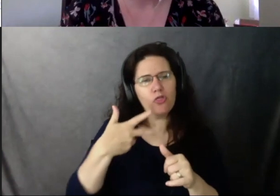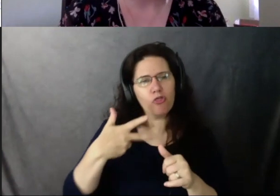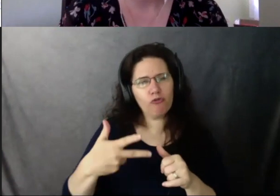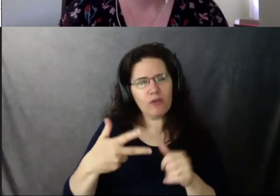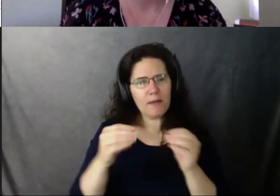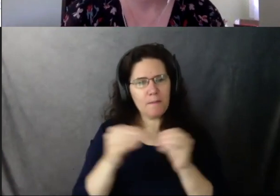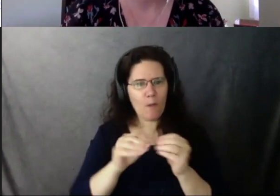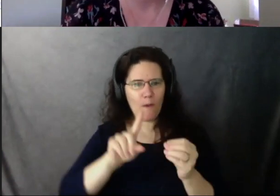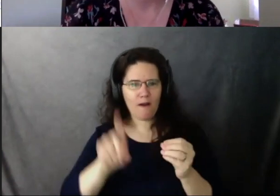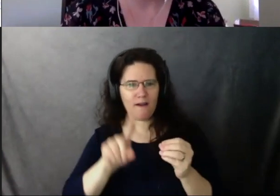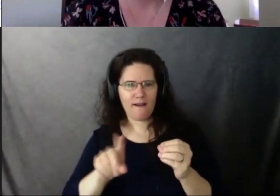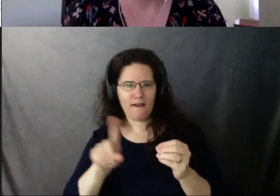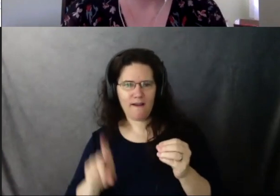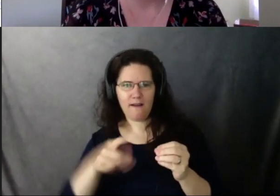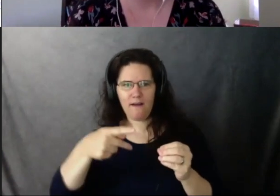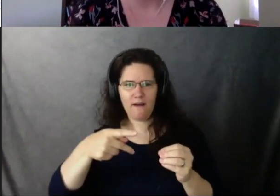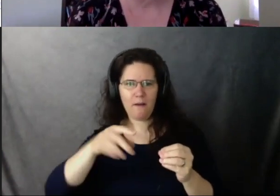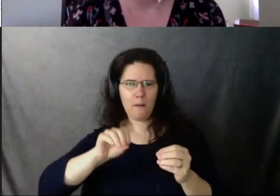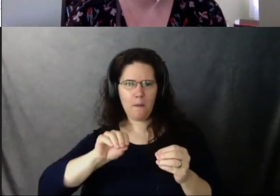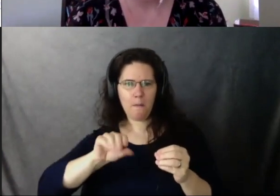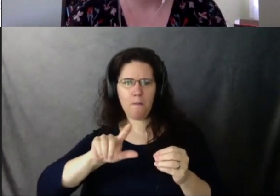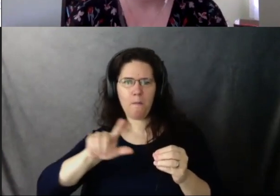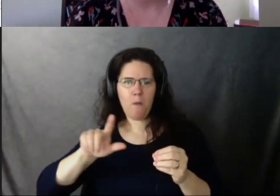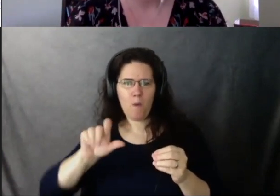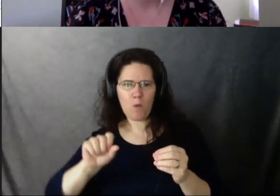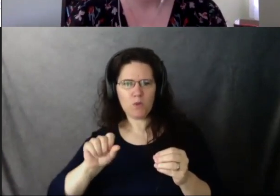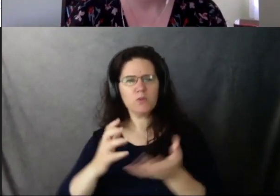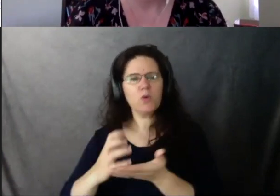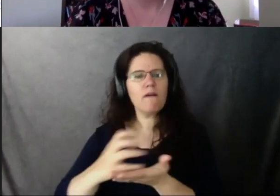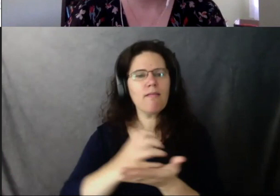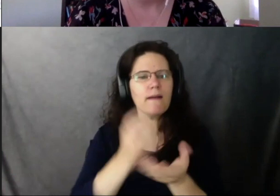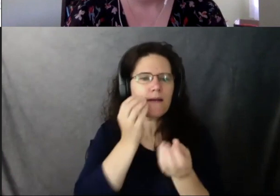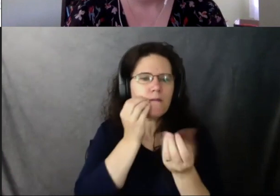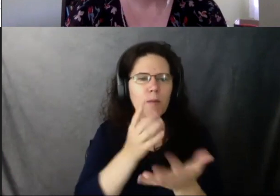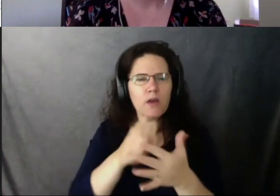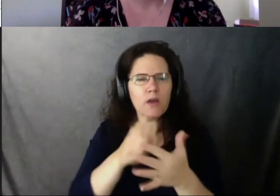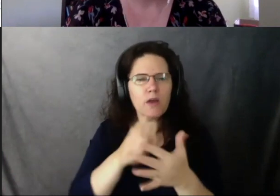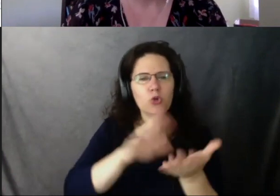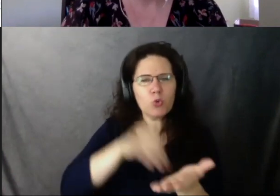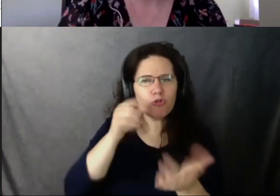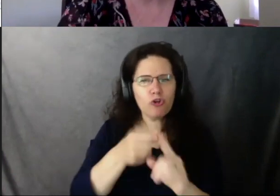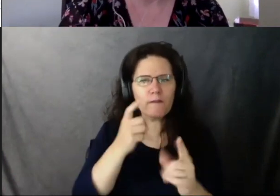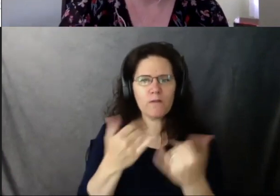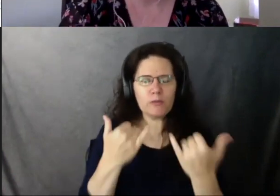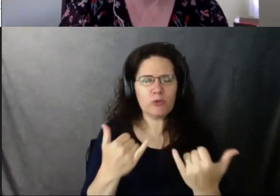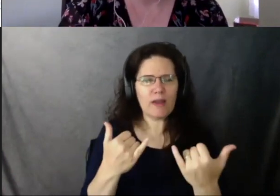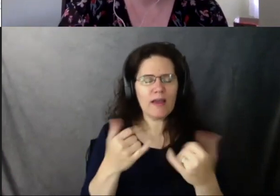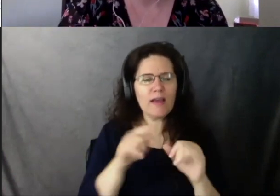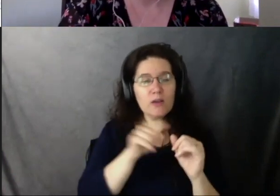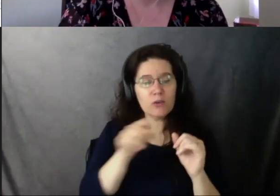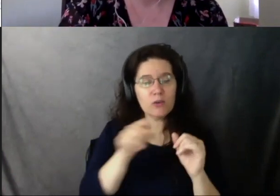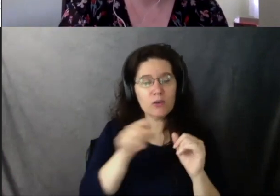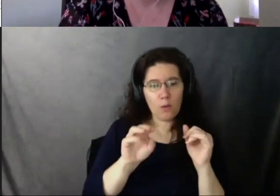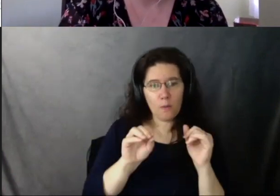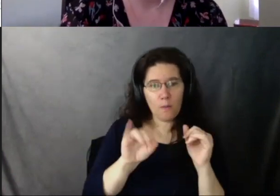to gather some information about what you learned at the webinar today. So Moise, when you're ready, if you